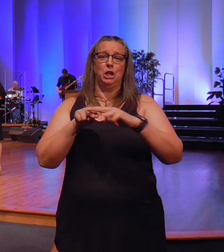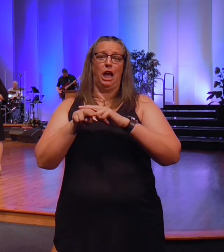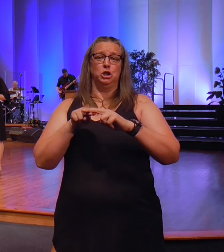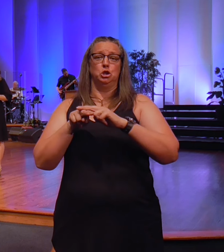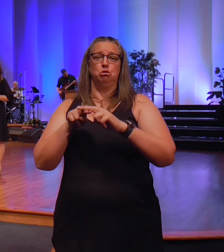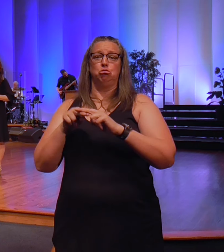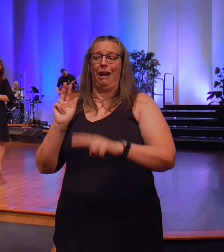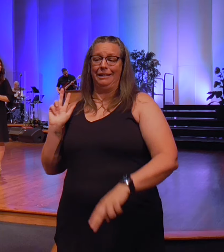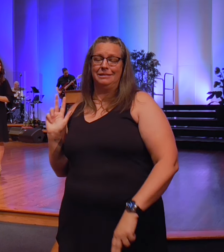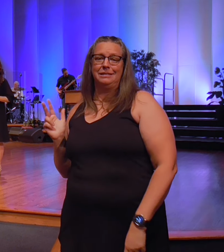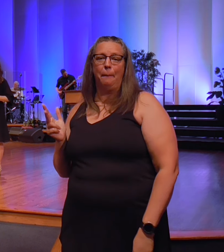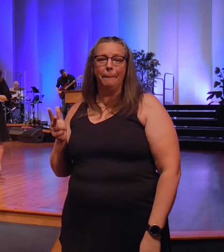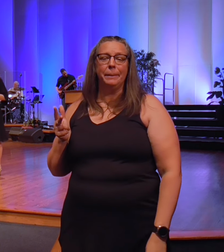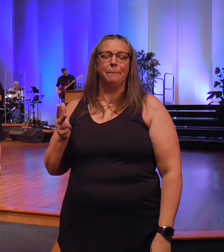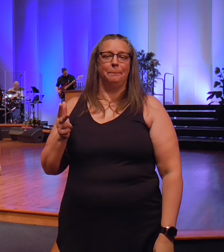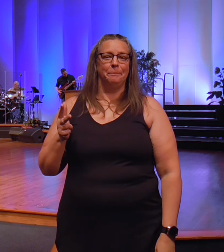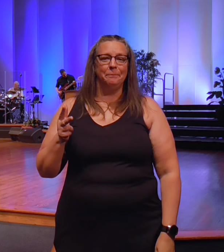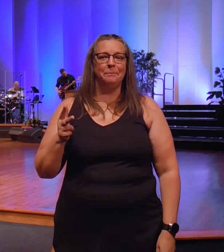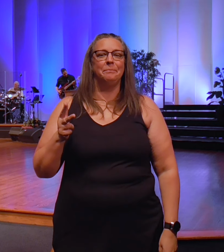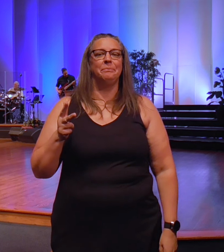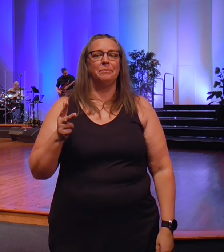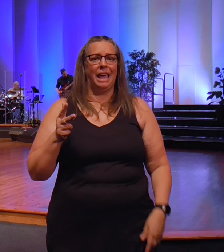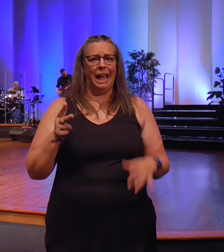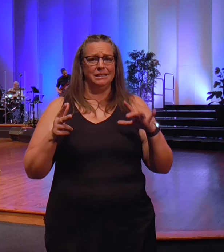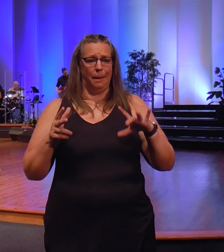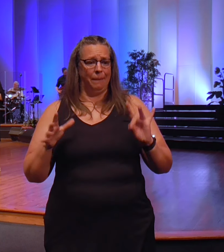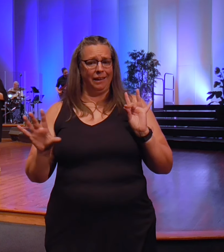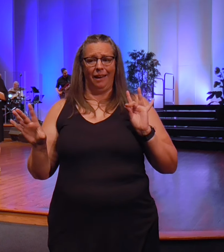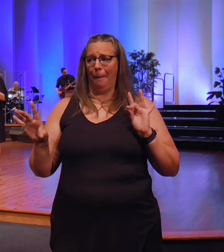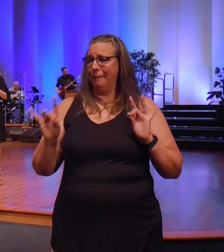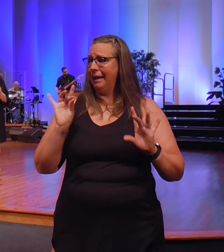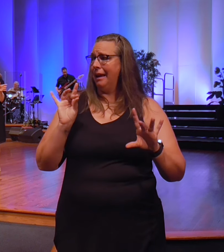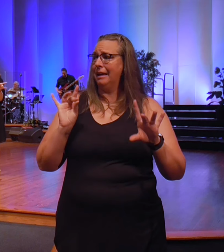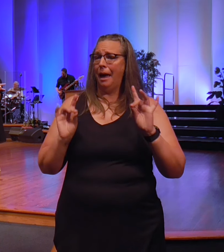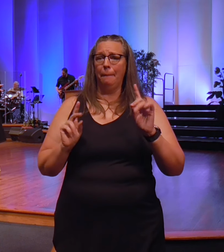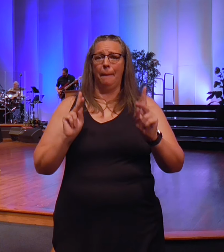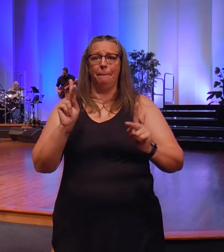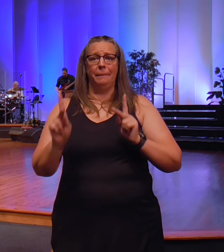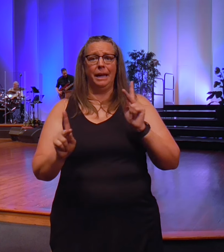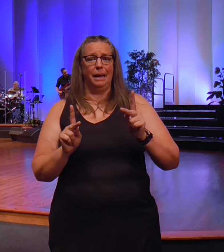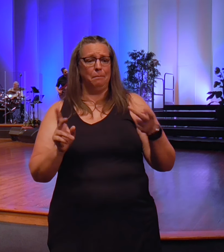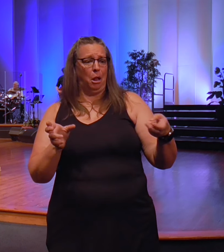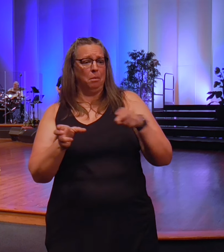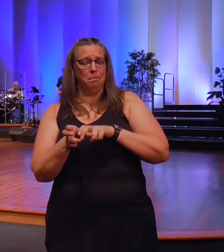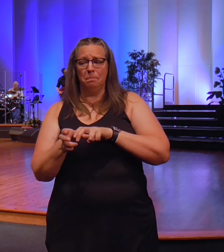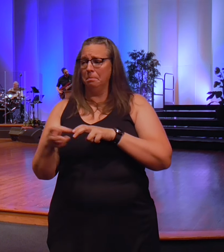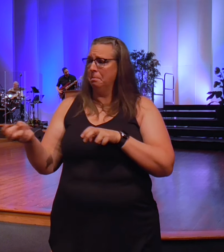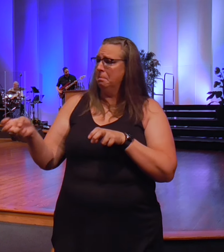Jordan, picking up passengers from cold